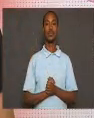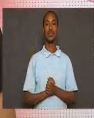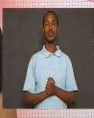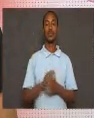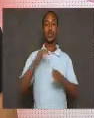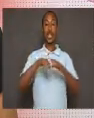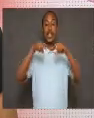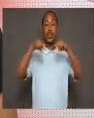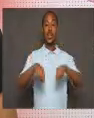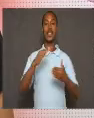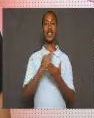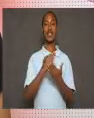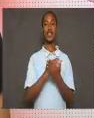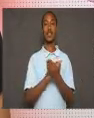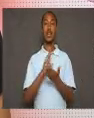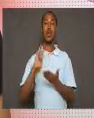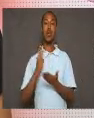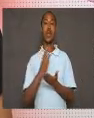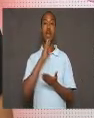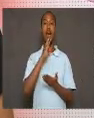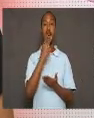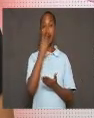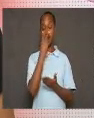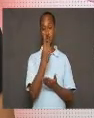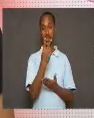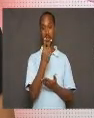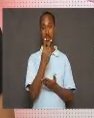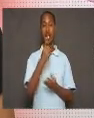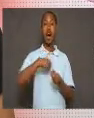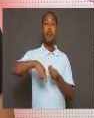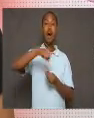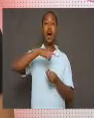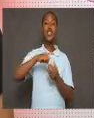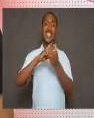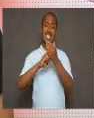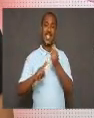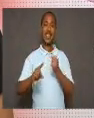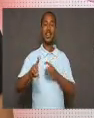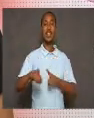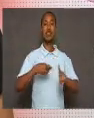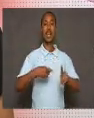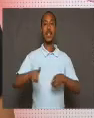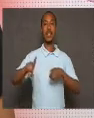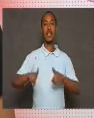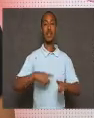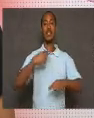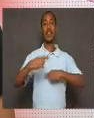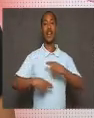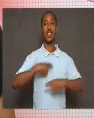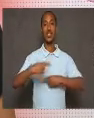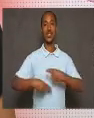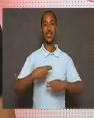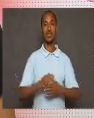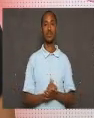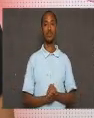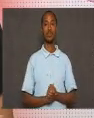In today's lesson, we are going to learn about single displacement